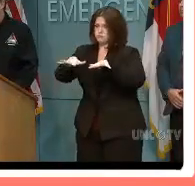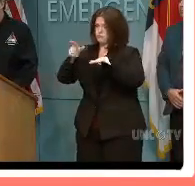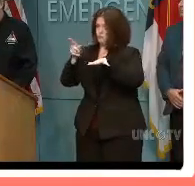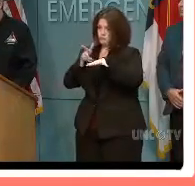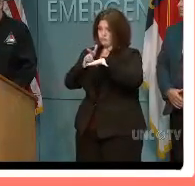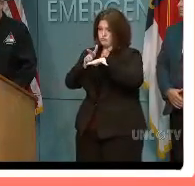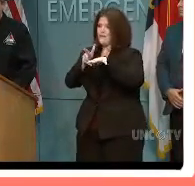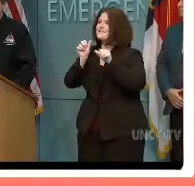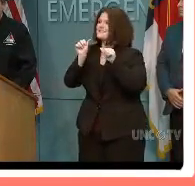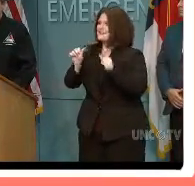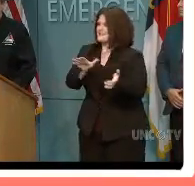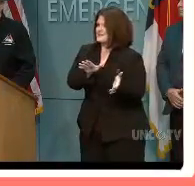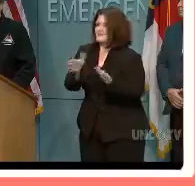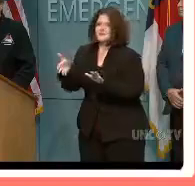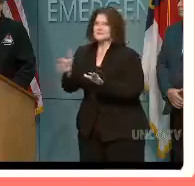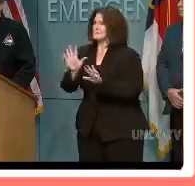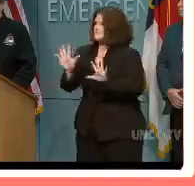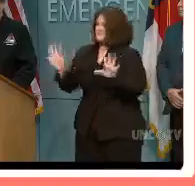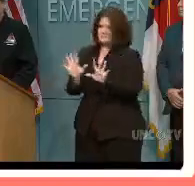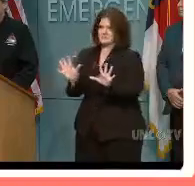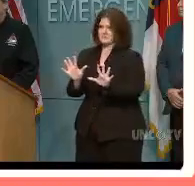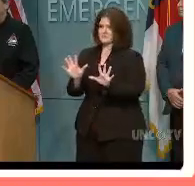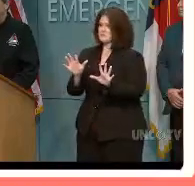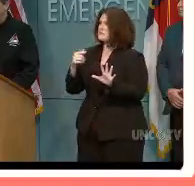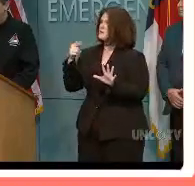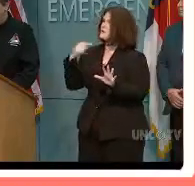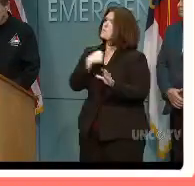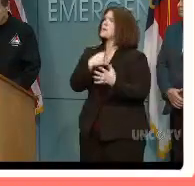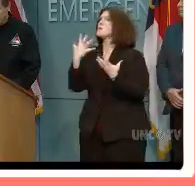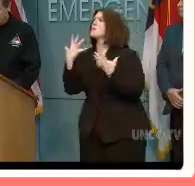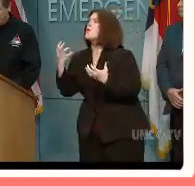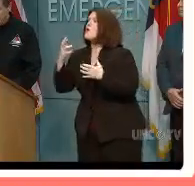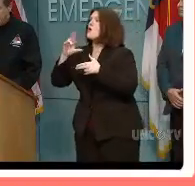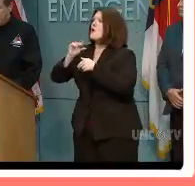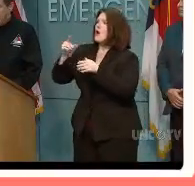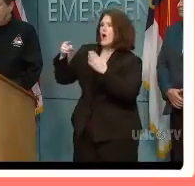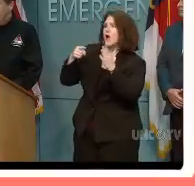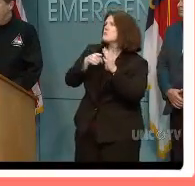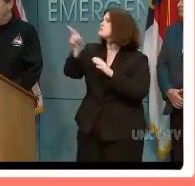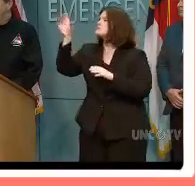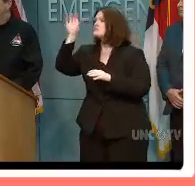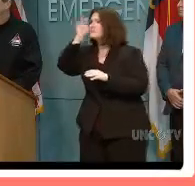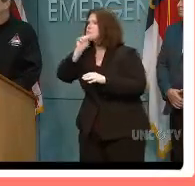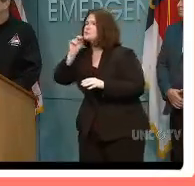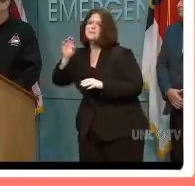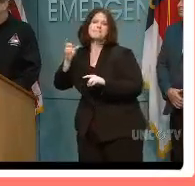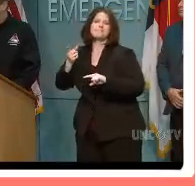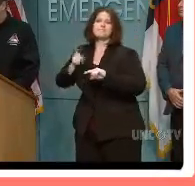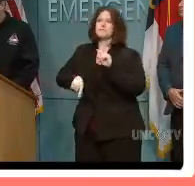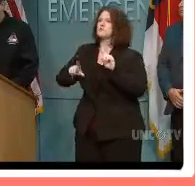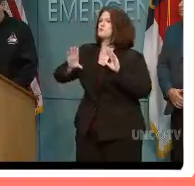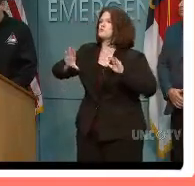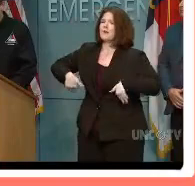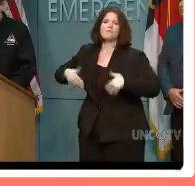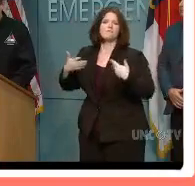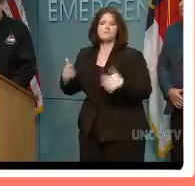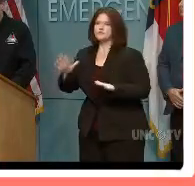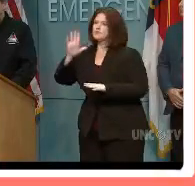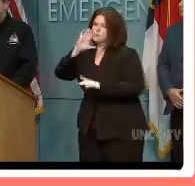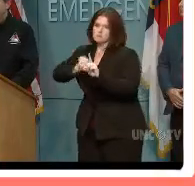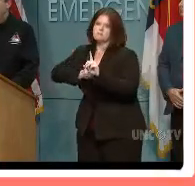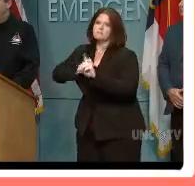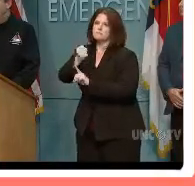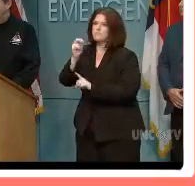The time to hope Hurricane Florence away is gone. Our coast is under a hurricane